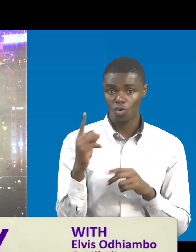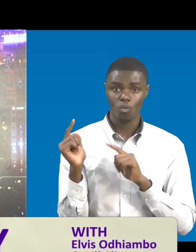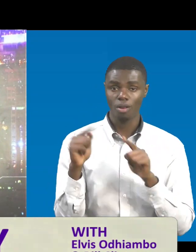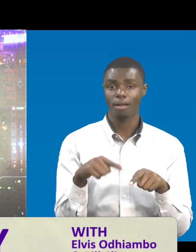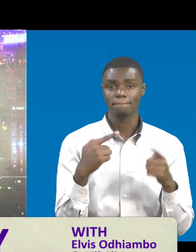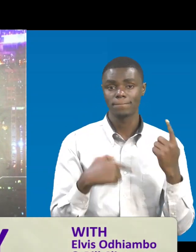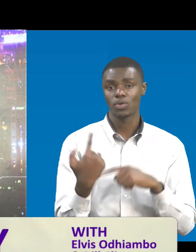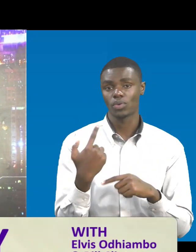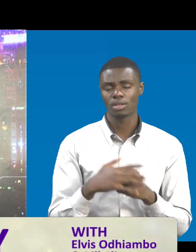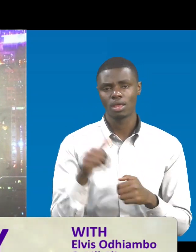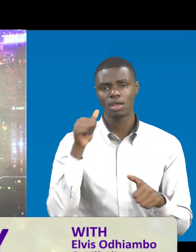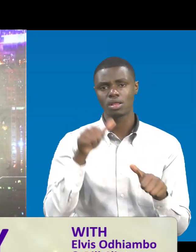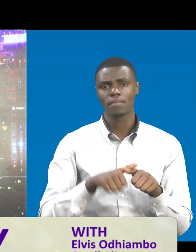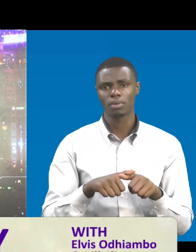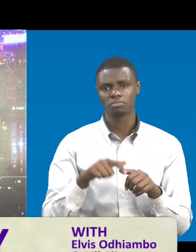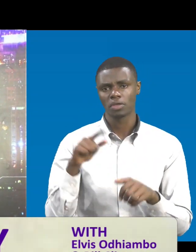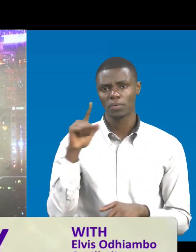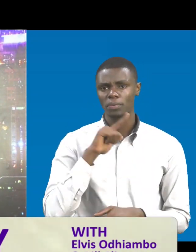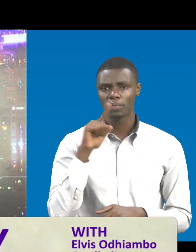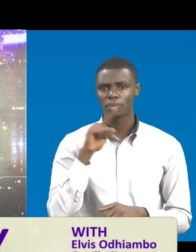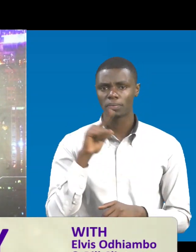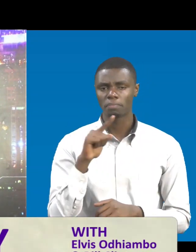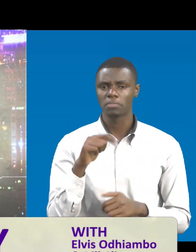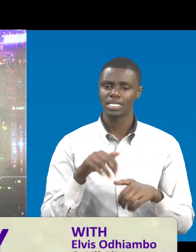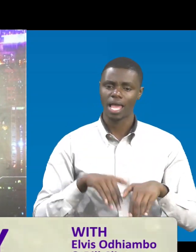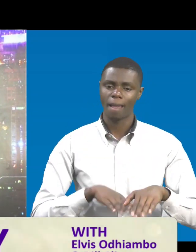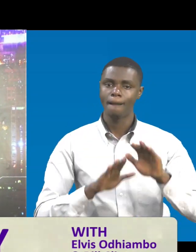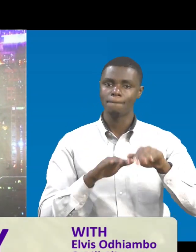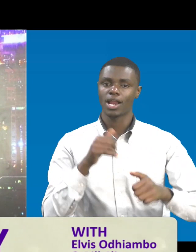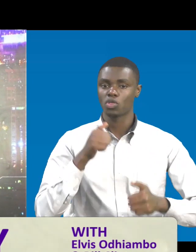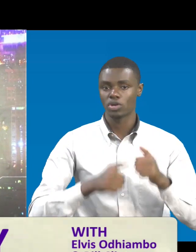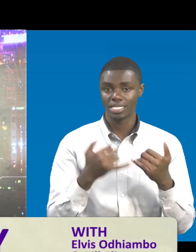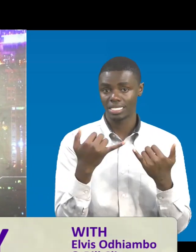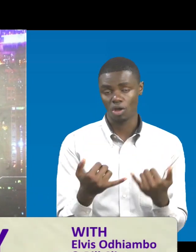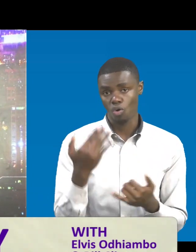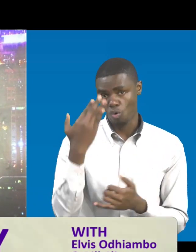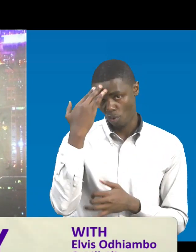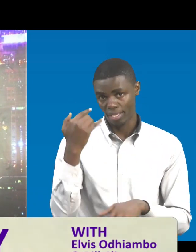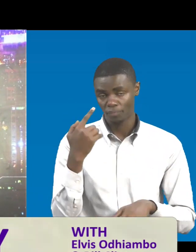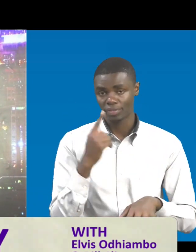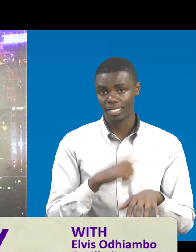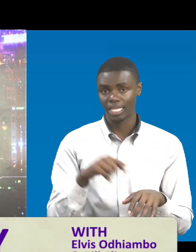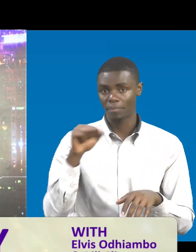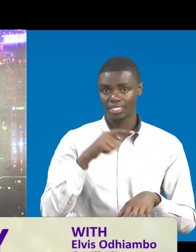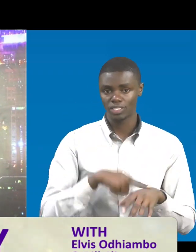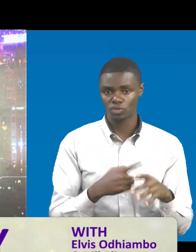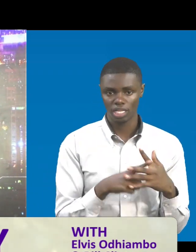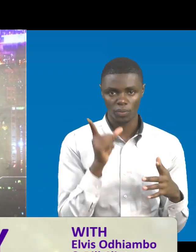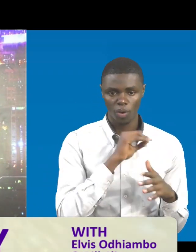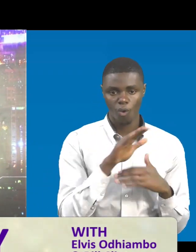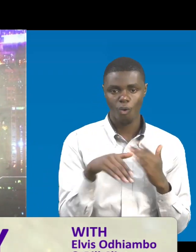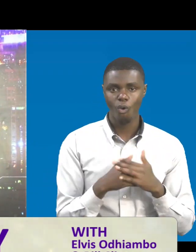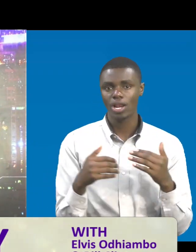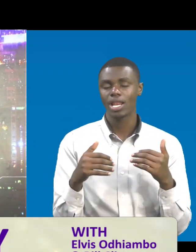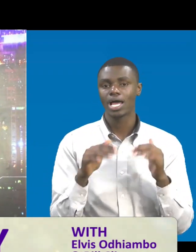as the winner. Remember, it is a tight close, just like you heard. It is a marathon race as per now because once the season kicks off, all games